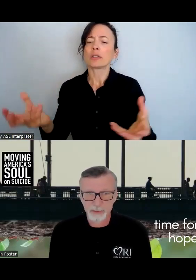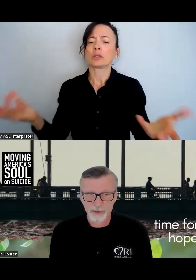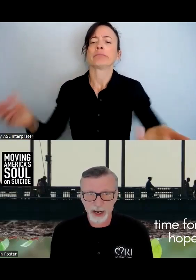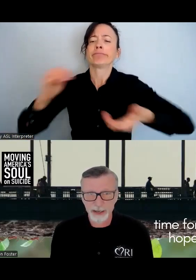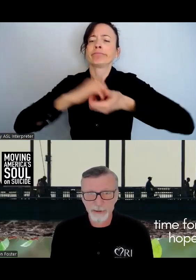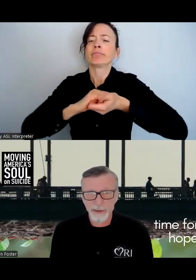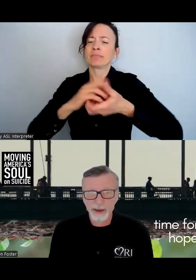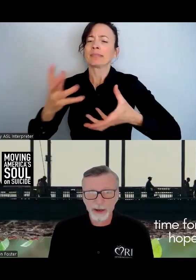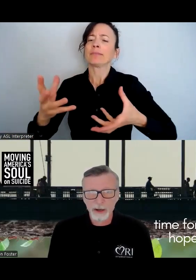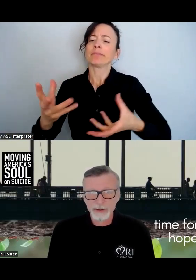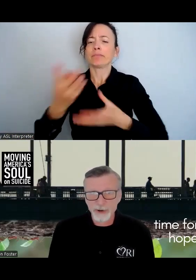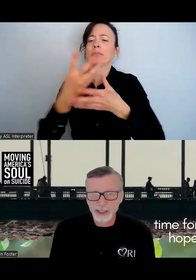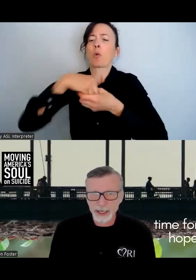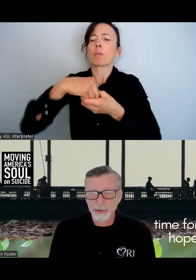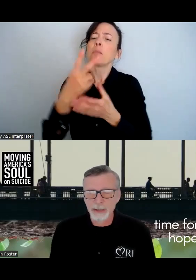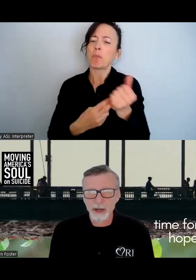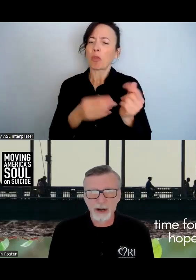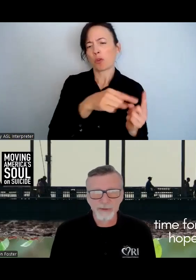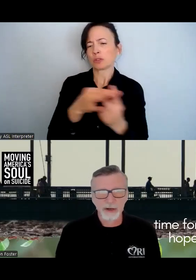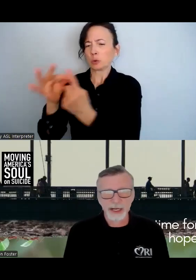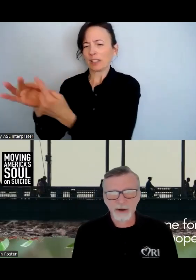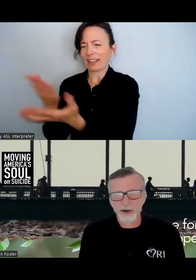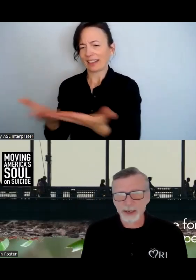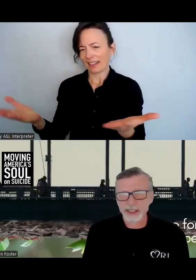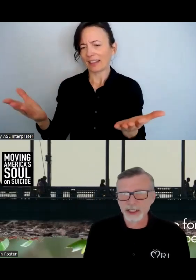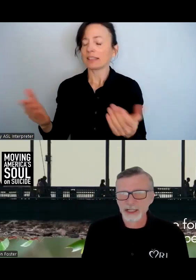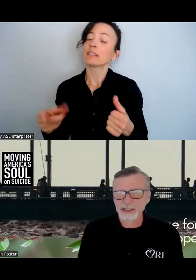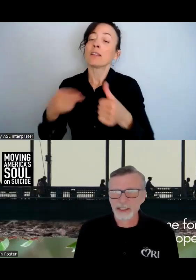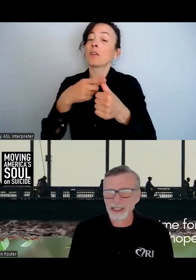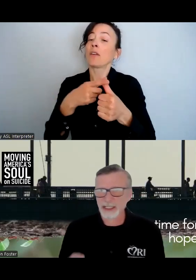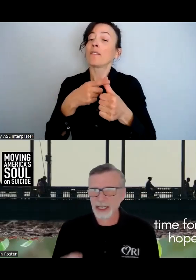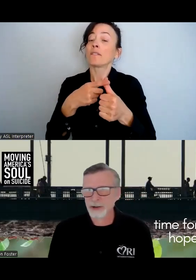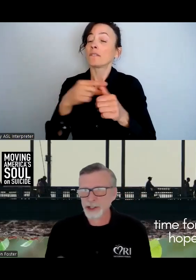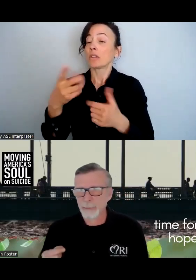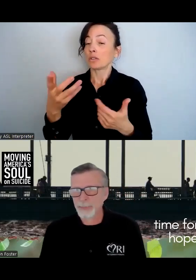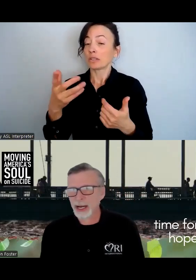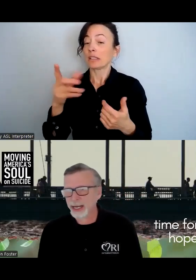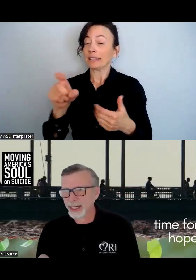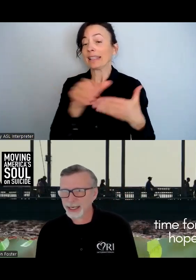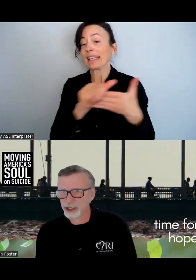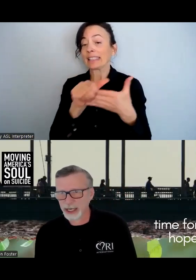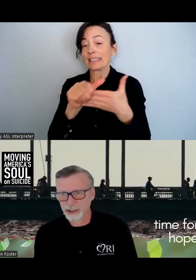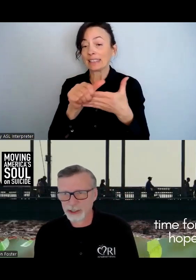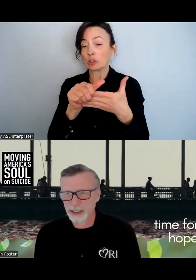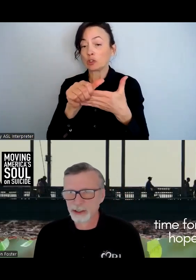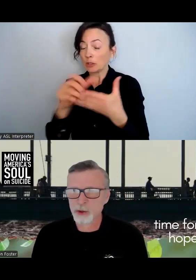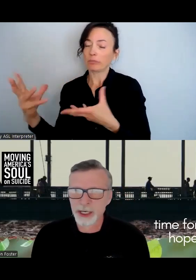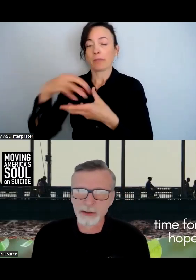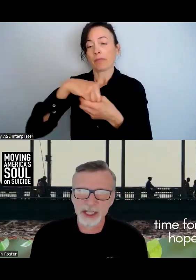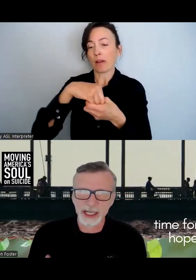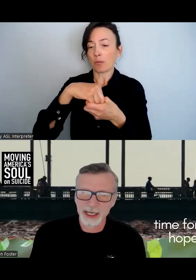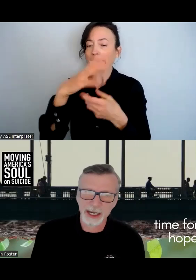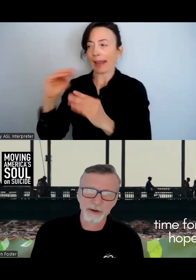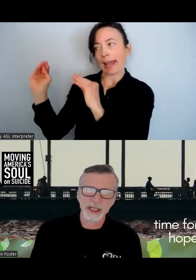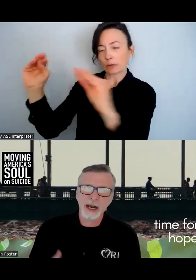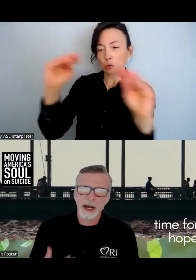peers provide. The first step that I'm going to offer in overcoming these challenges is leadership buy-in and education. It's critical